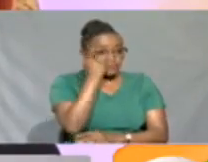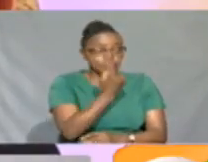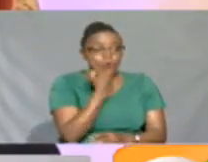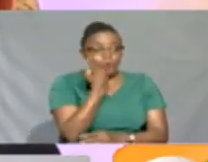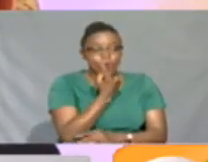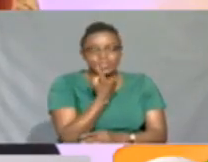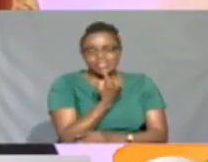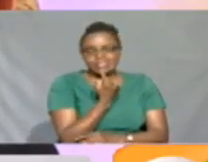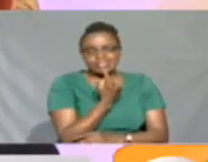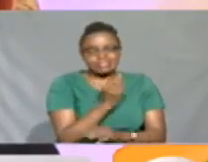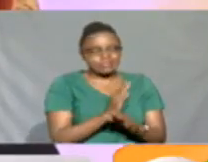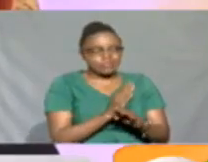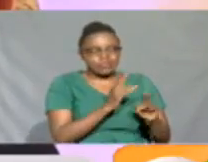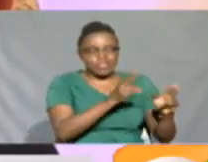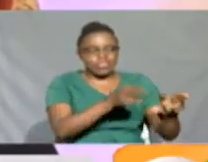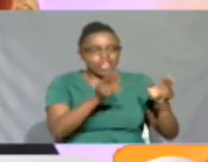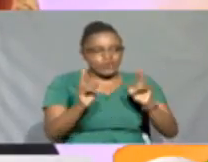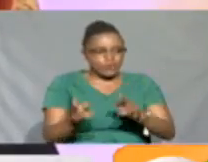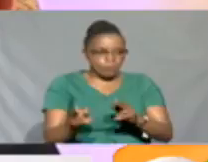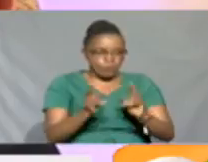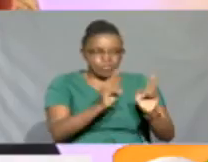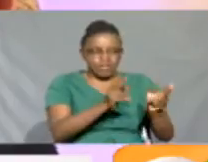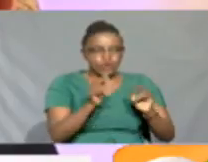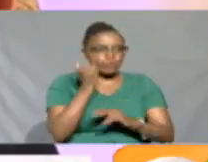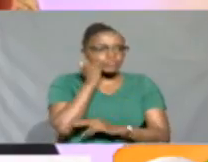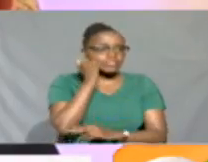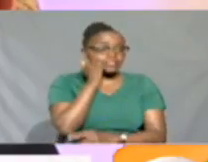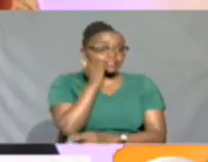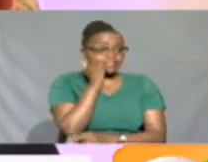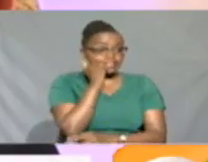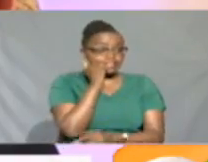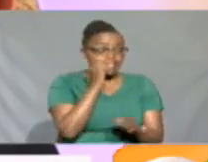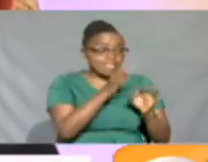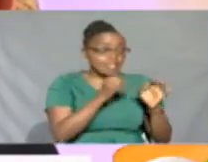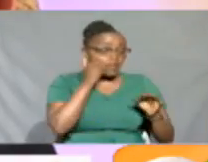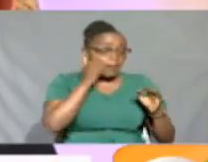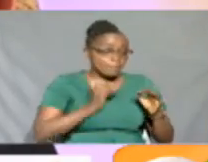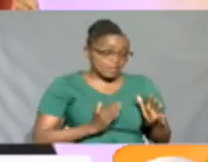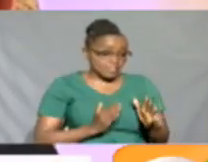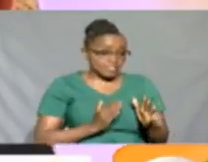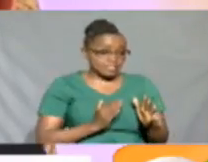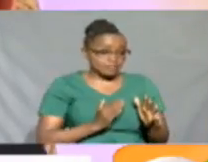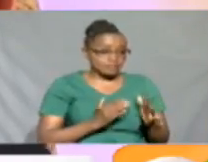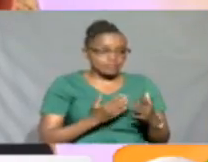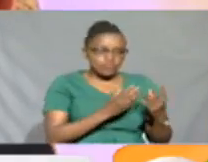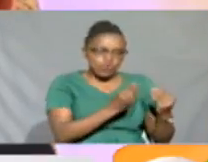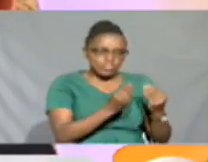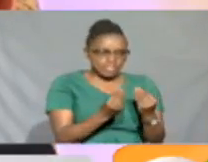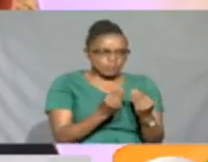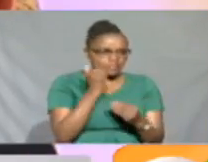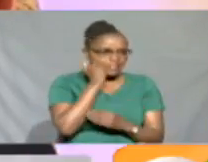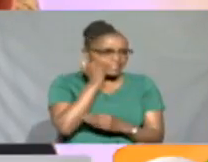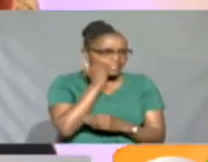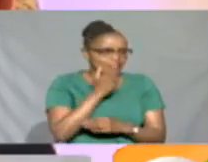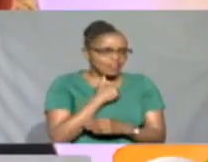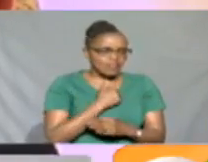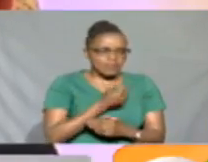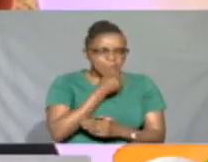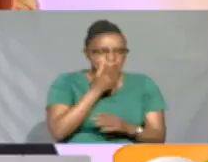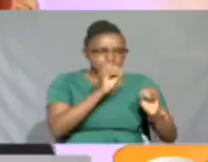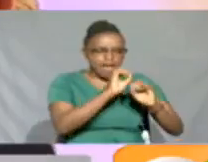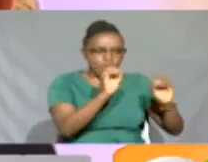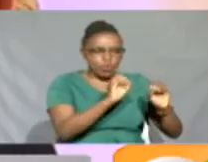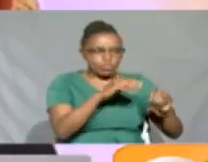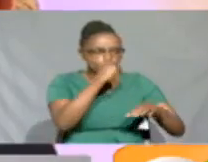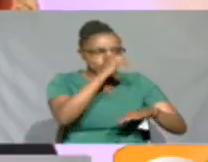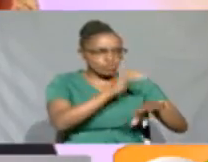beyond the usual common ailments. And also, if patients are treated for simple ailments and they're not getting better, it's always